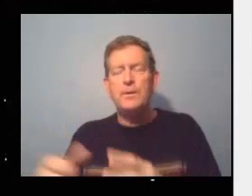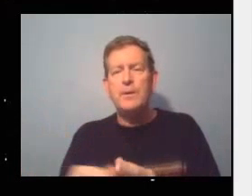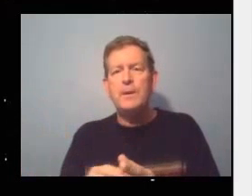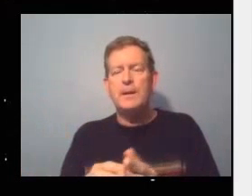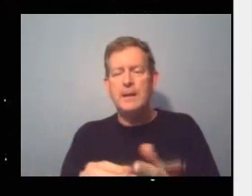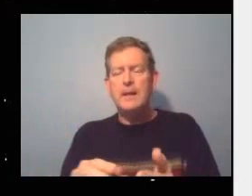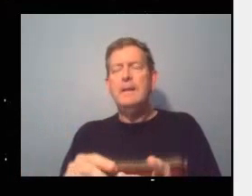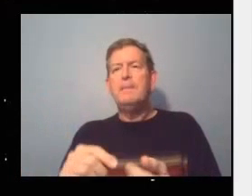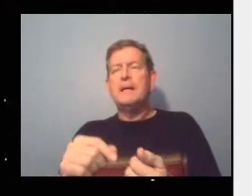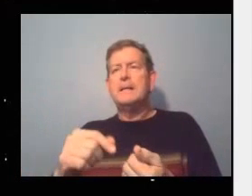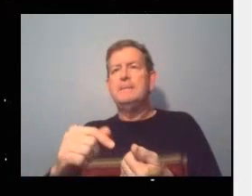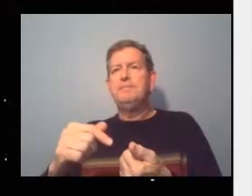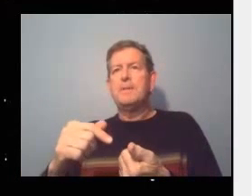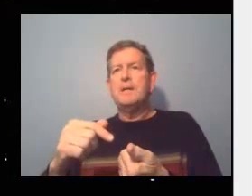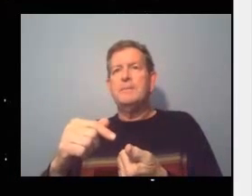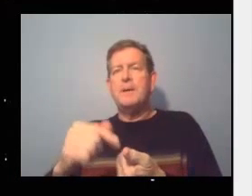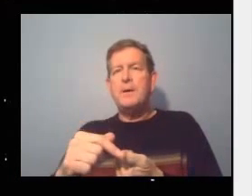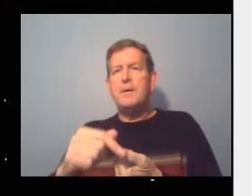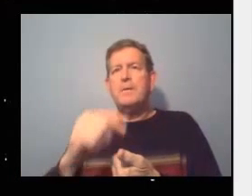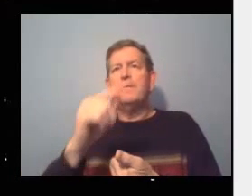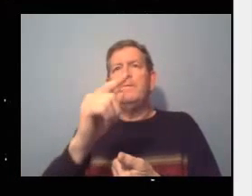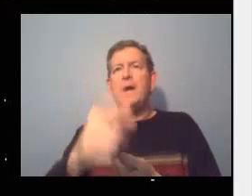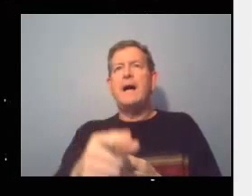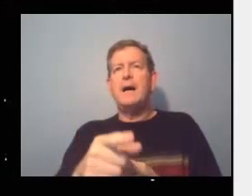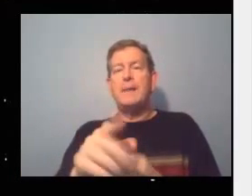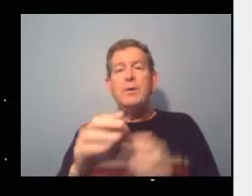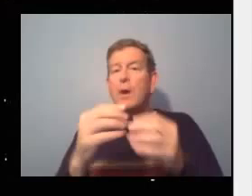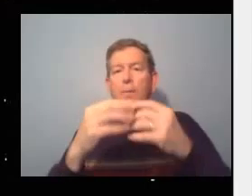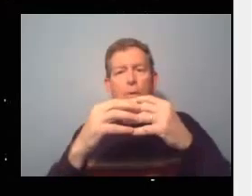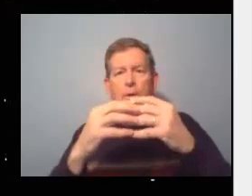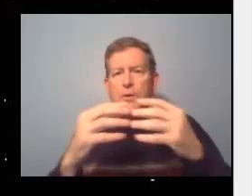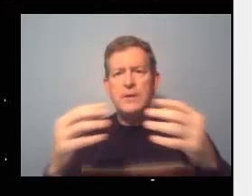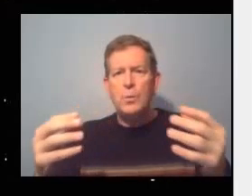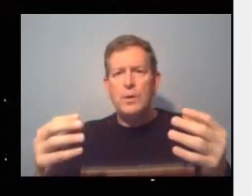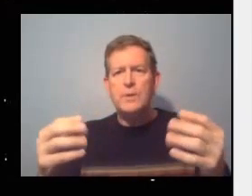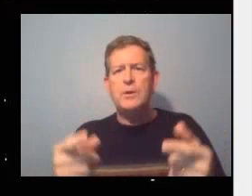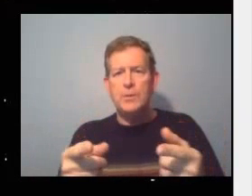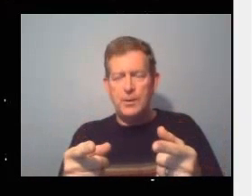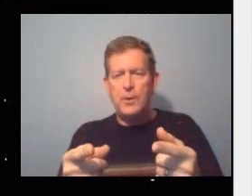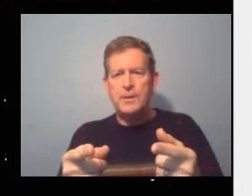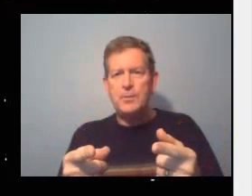Someone else will fill you in. Maman va. I'm only